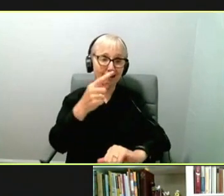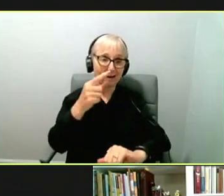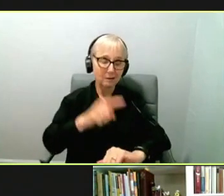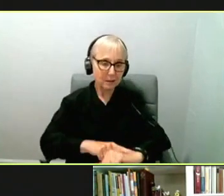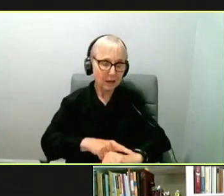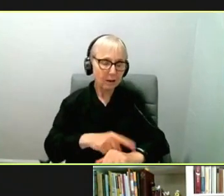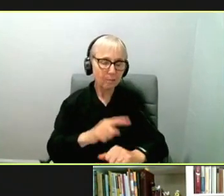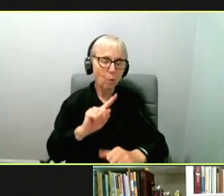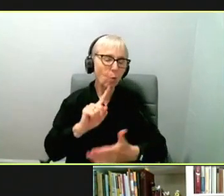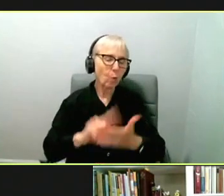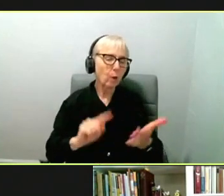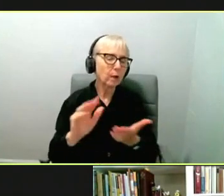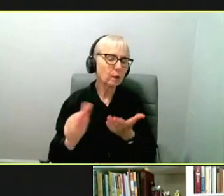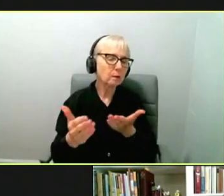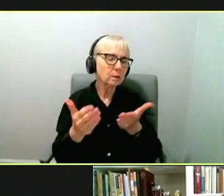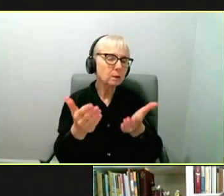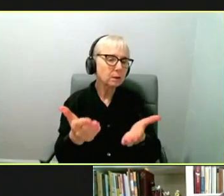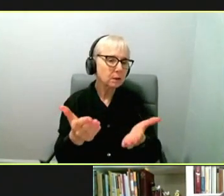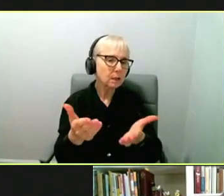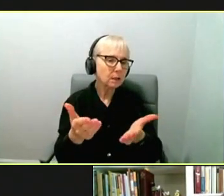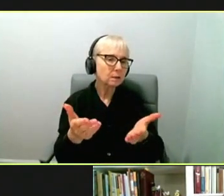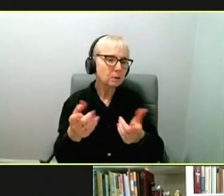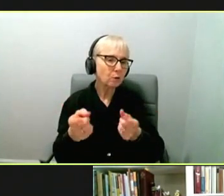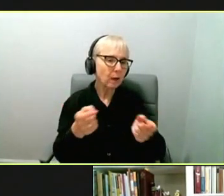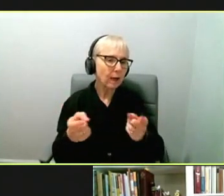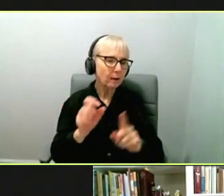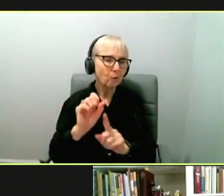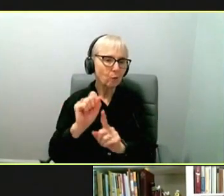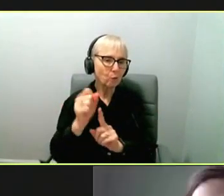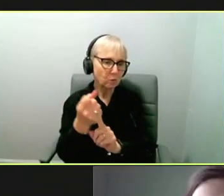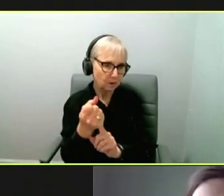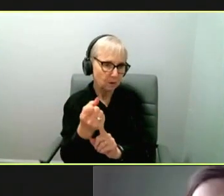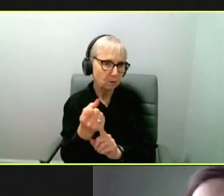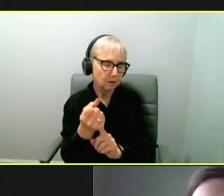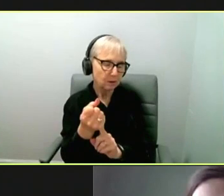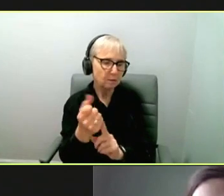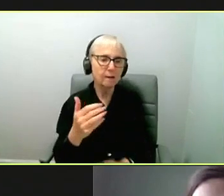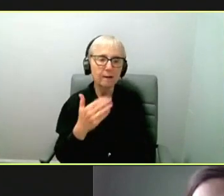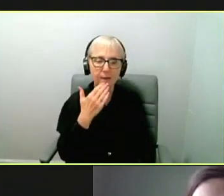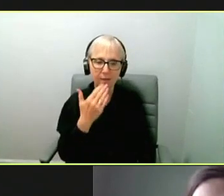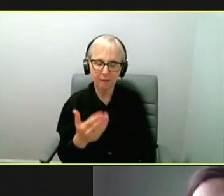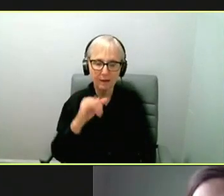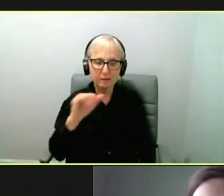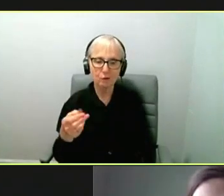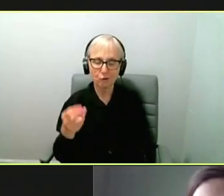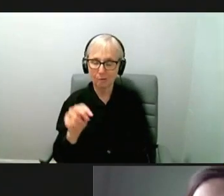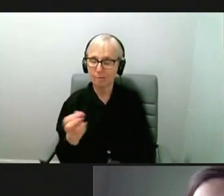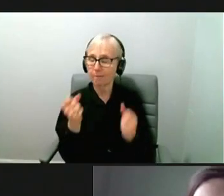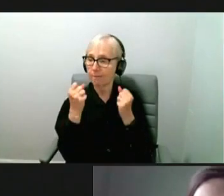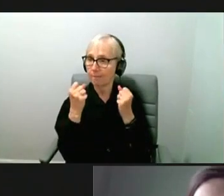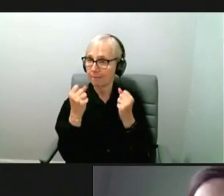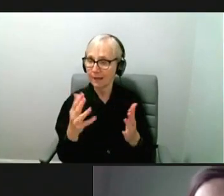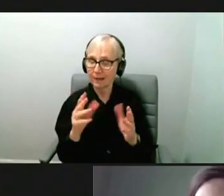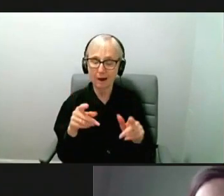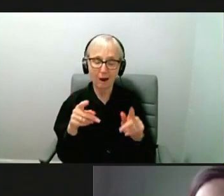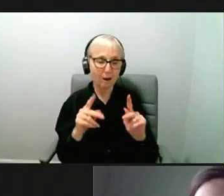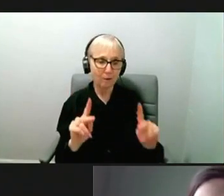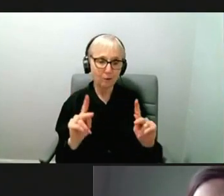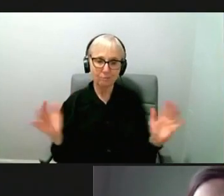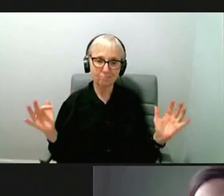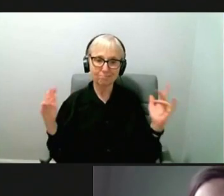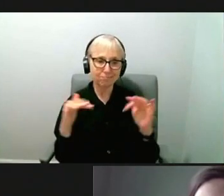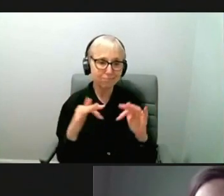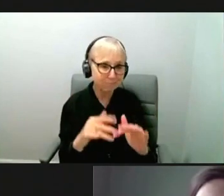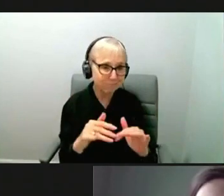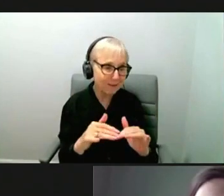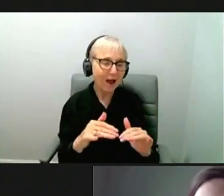would you suggest people kind of handle all those kind of situations? Thanks, John. There are a lot of opportunities for people to gather, and I